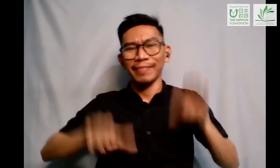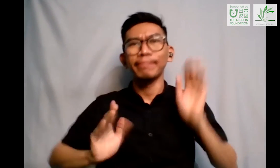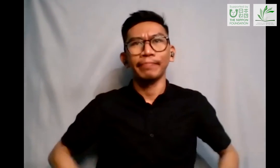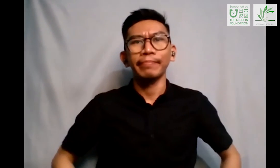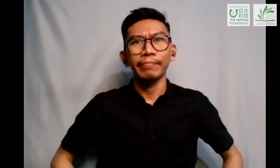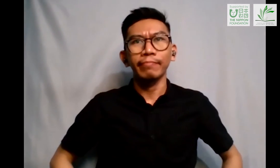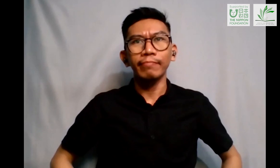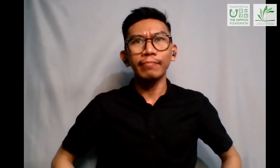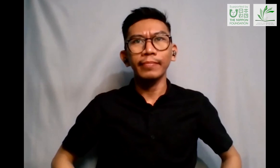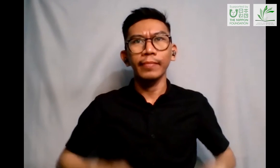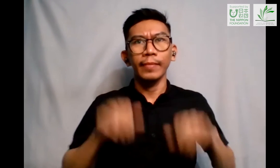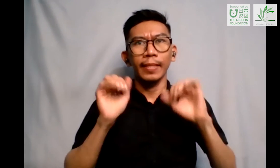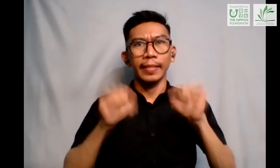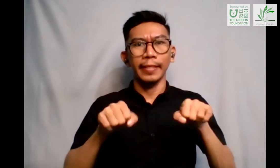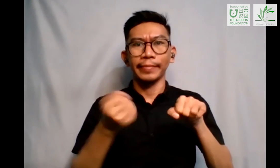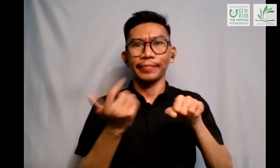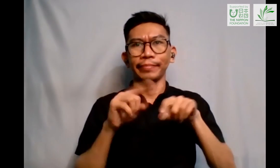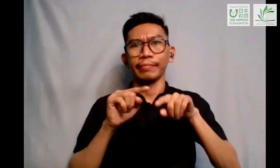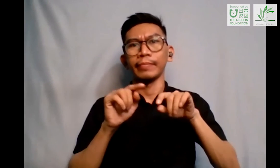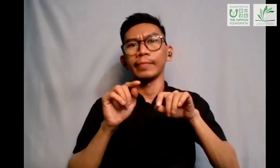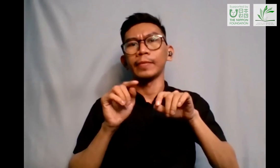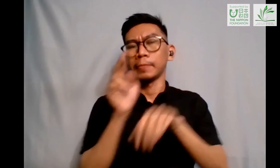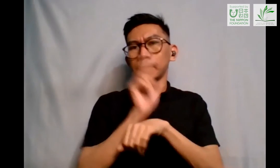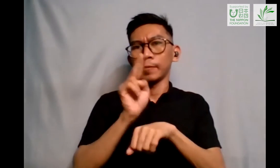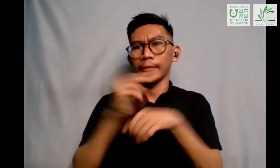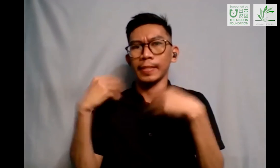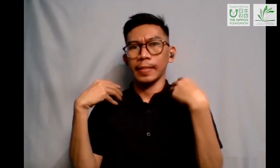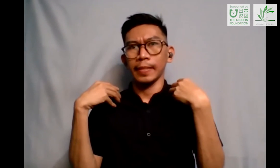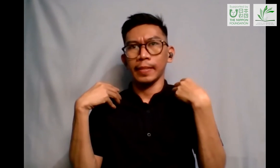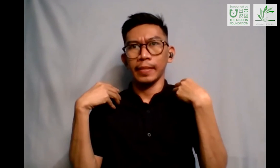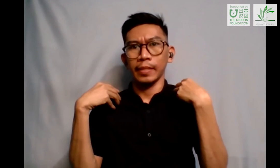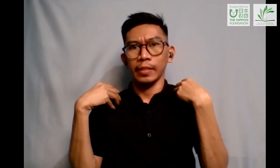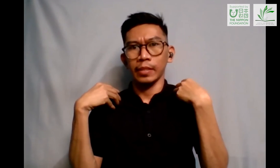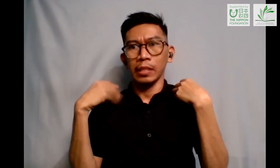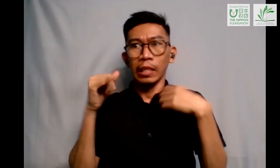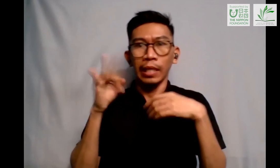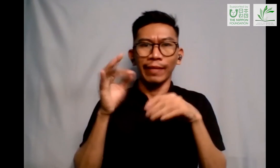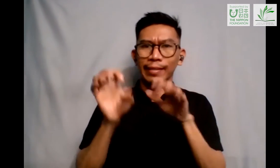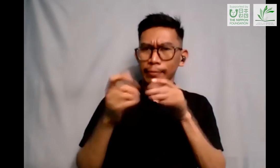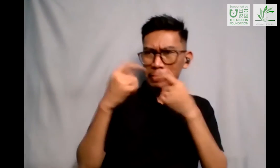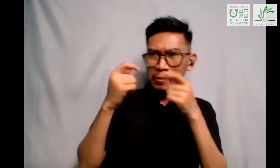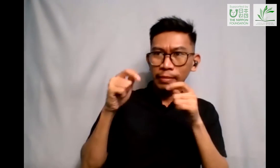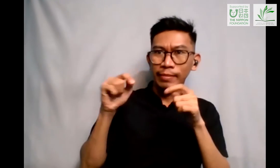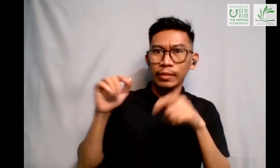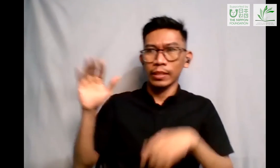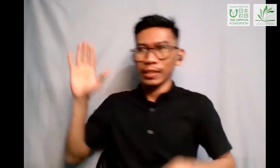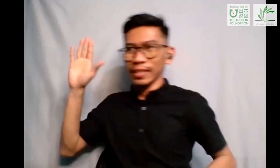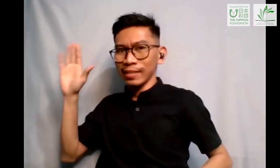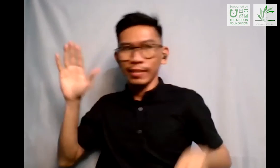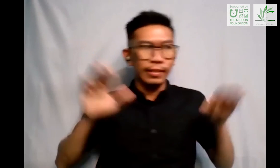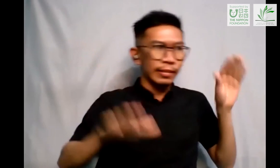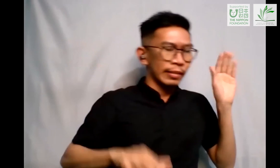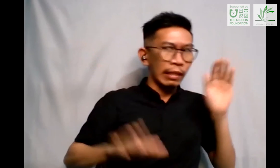with shifting shoulders and shifting hands. And if the person cannot do it, then you just tell them,